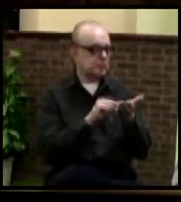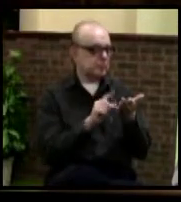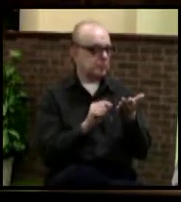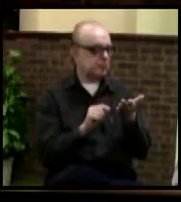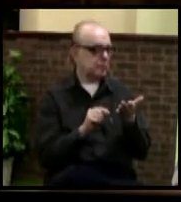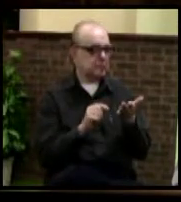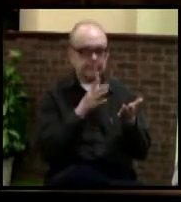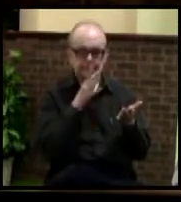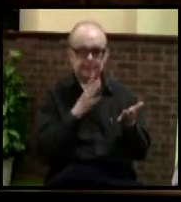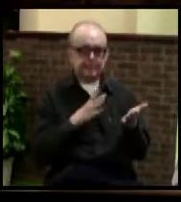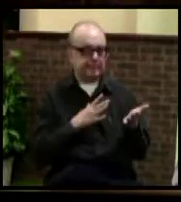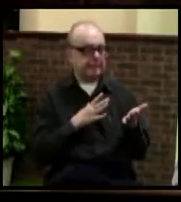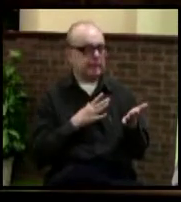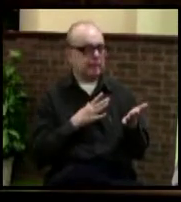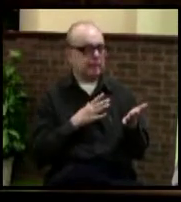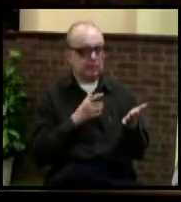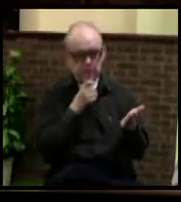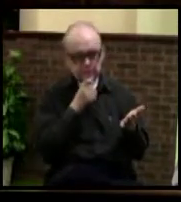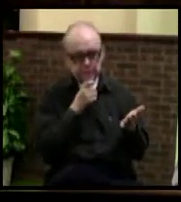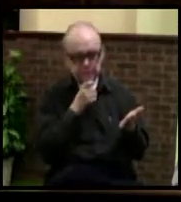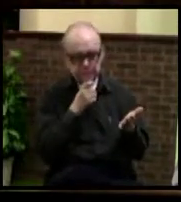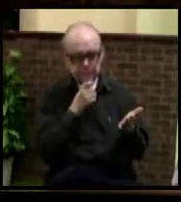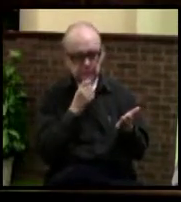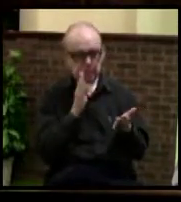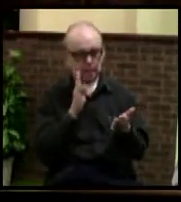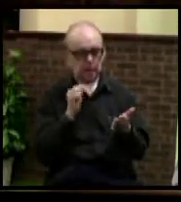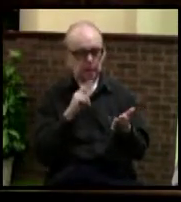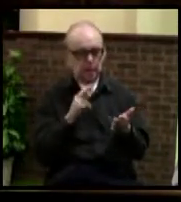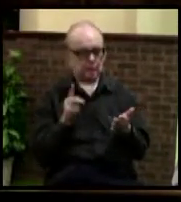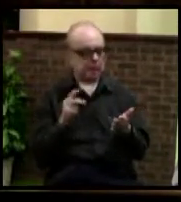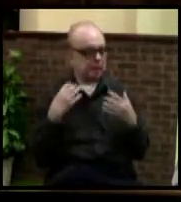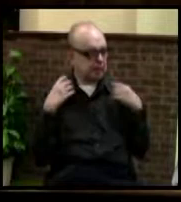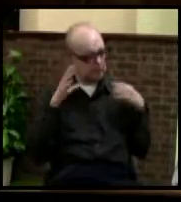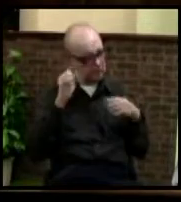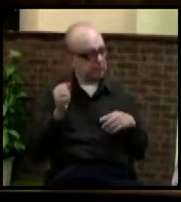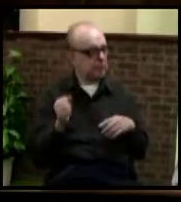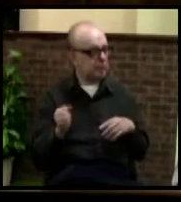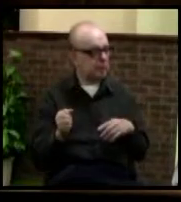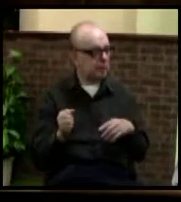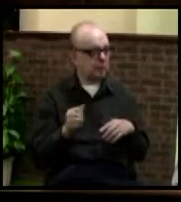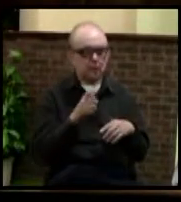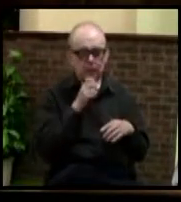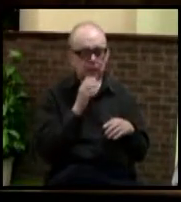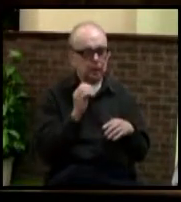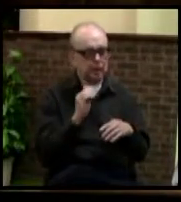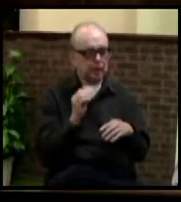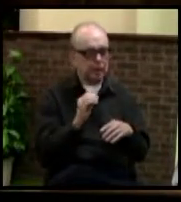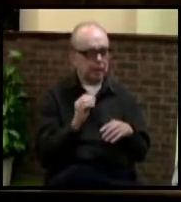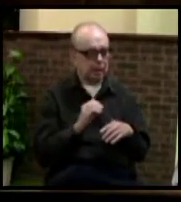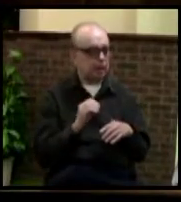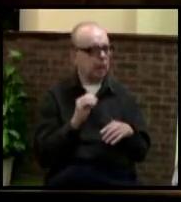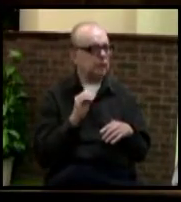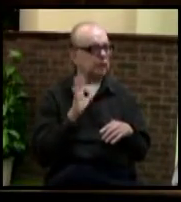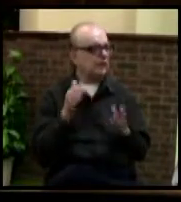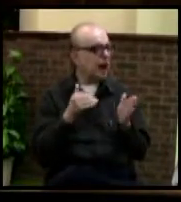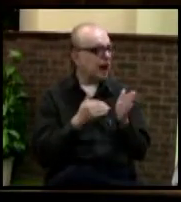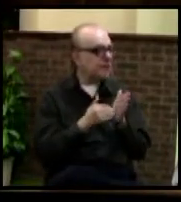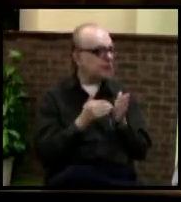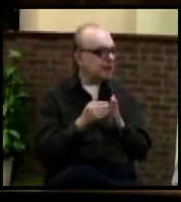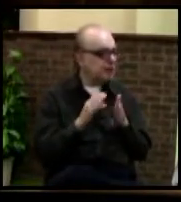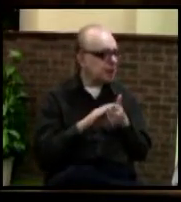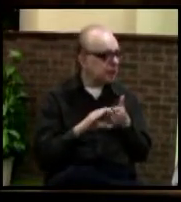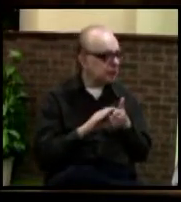newspaper about a lady who was a bank president or bank manager who owes $5